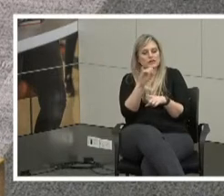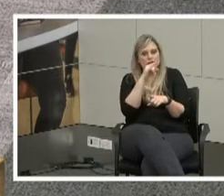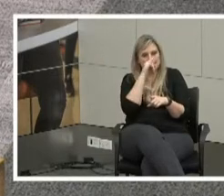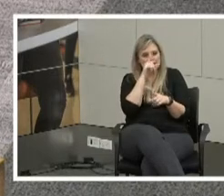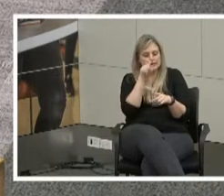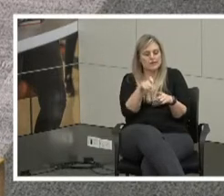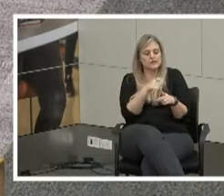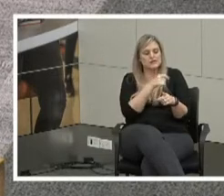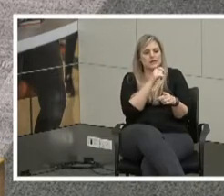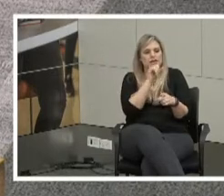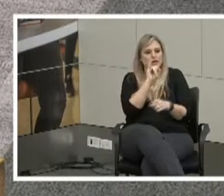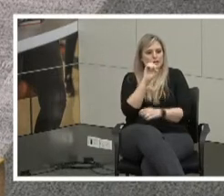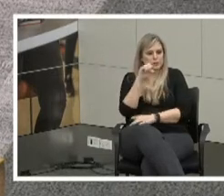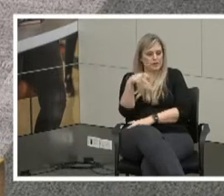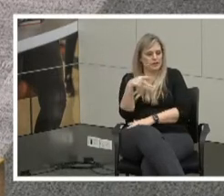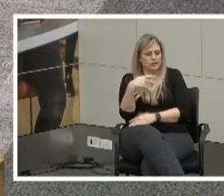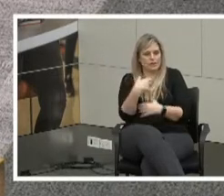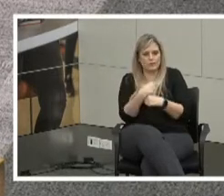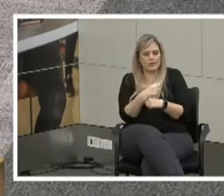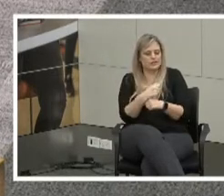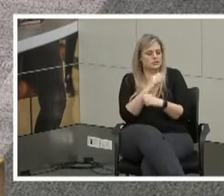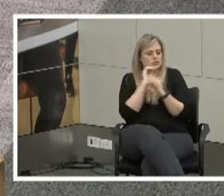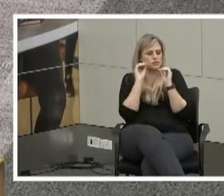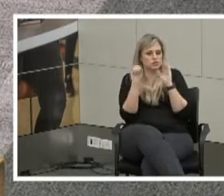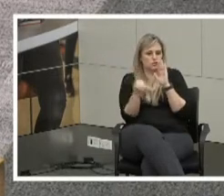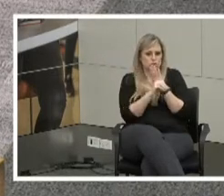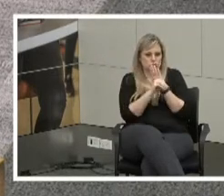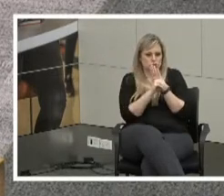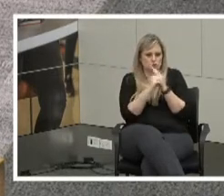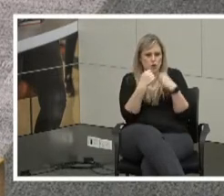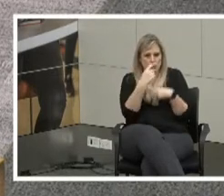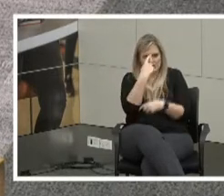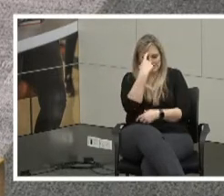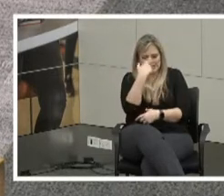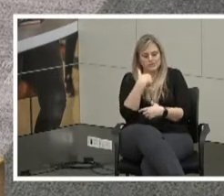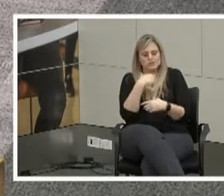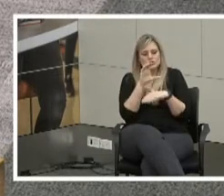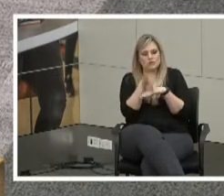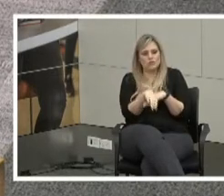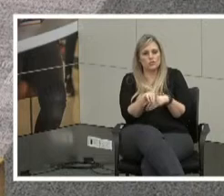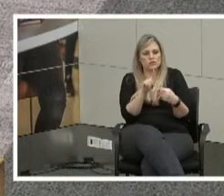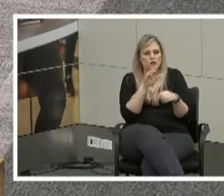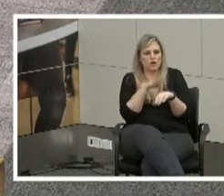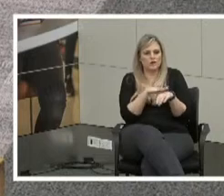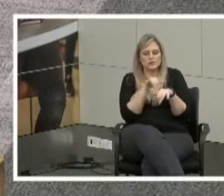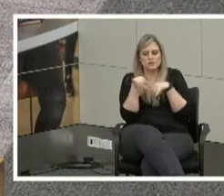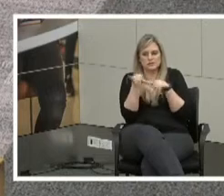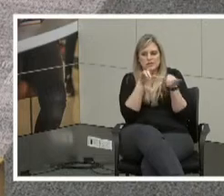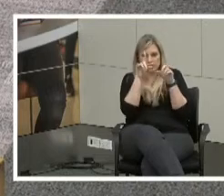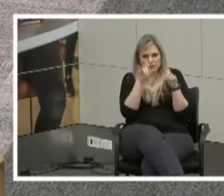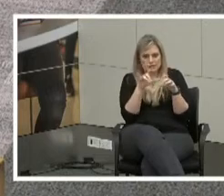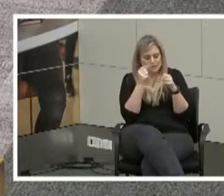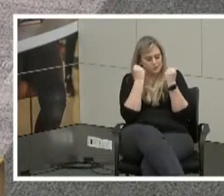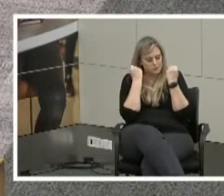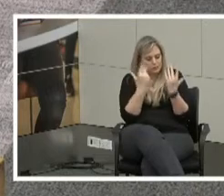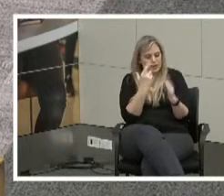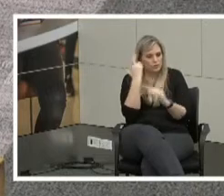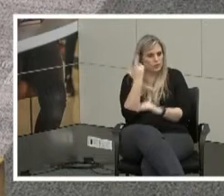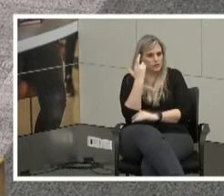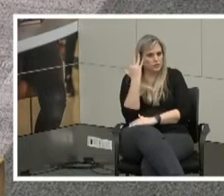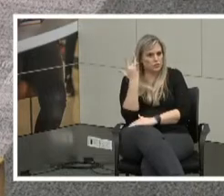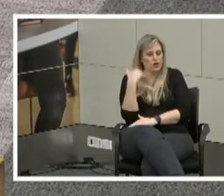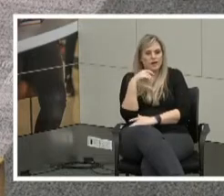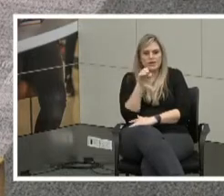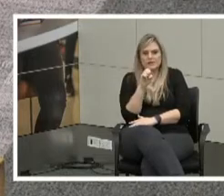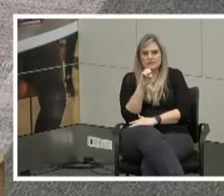education program then it makes zero sense to force satisfactory performance on a standardized test there's an array of reasons why a sped